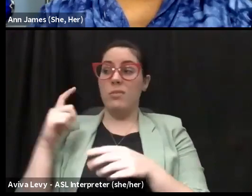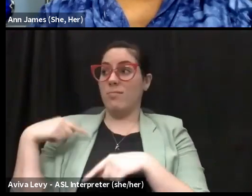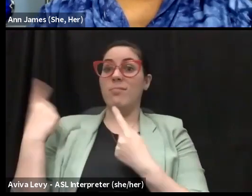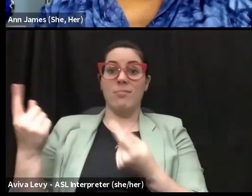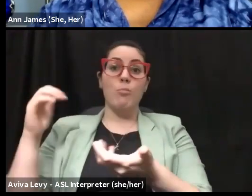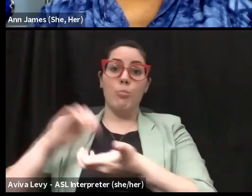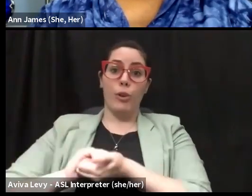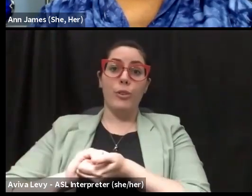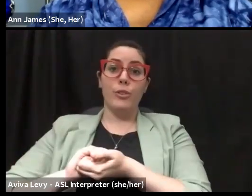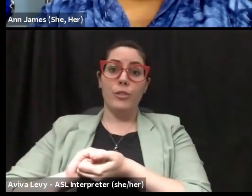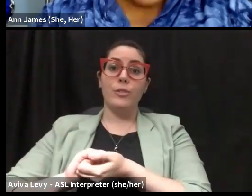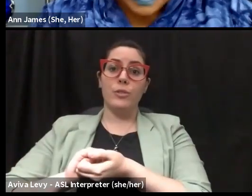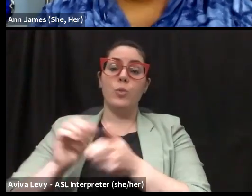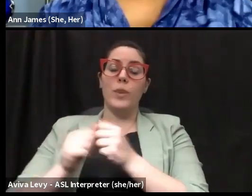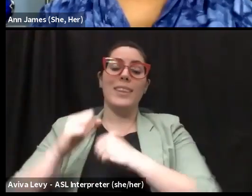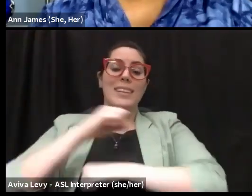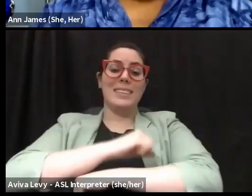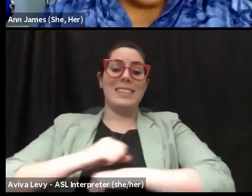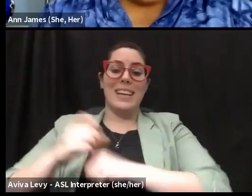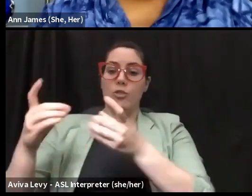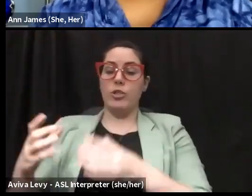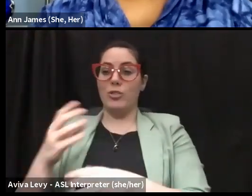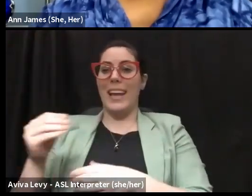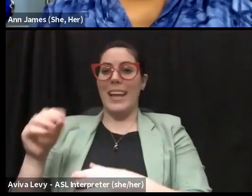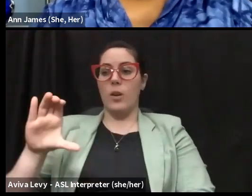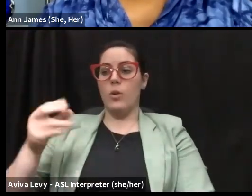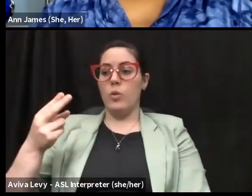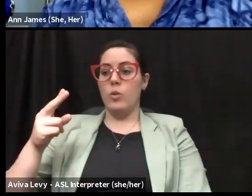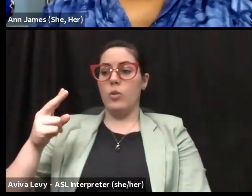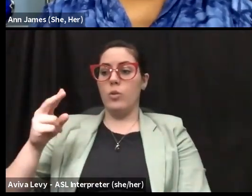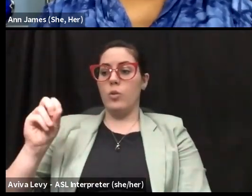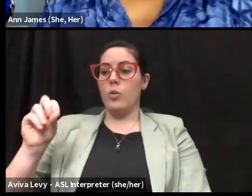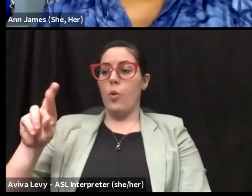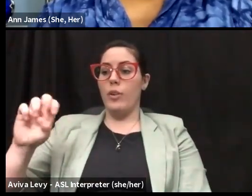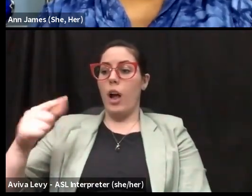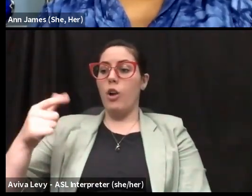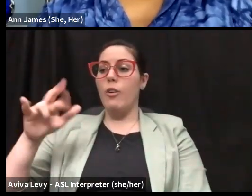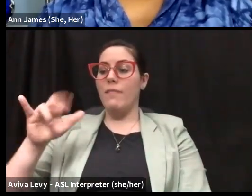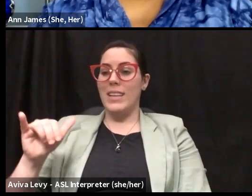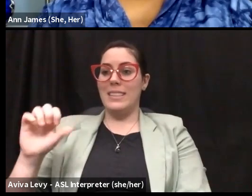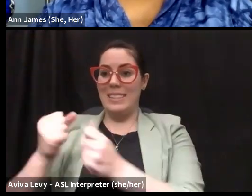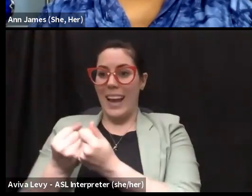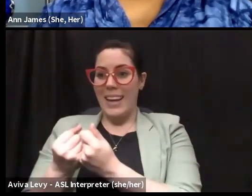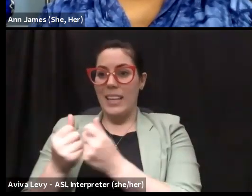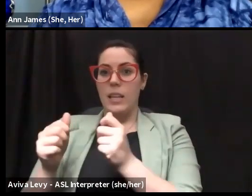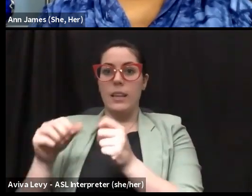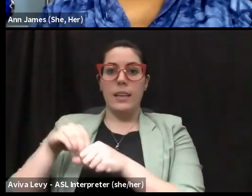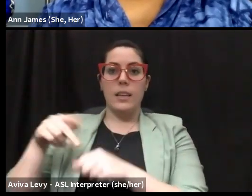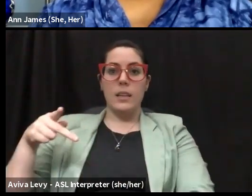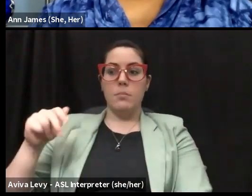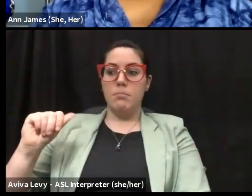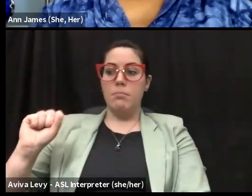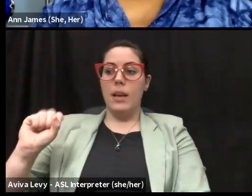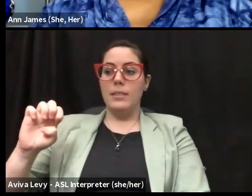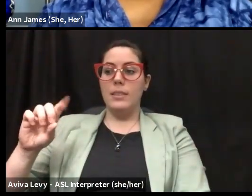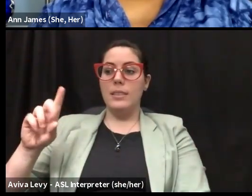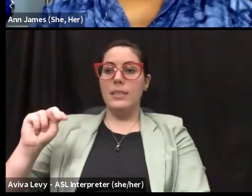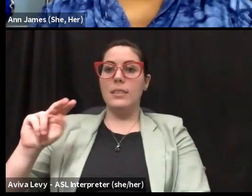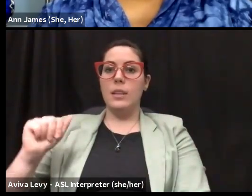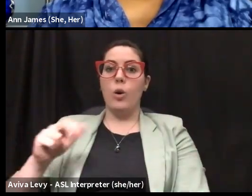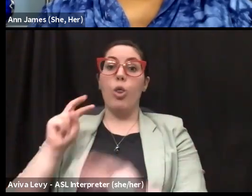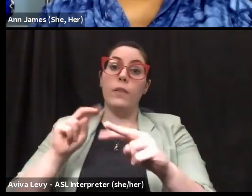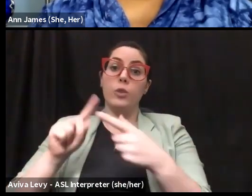Directors and Choreographers Society, the Pasadena Playhouse in Boston Court, Pasadena. And we really look forward to reuniting with them